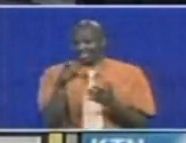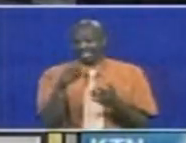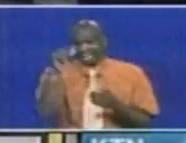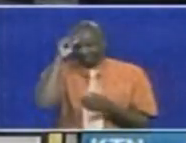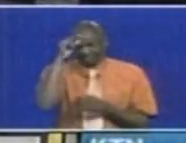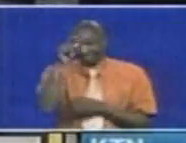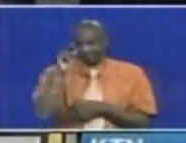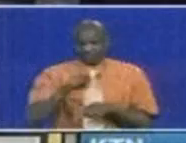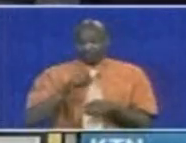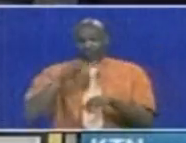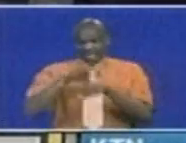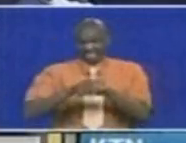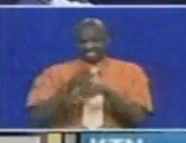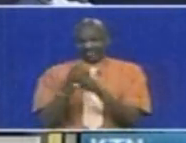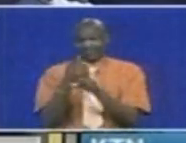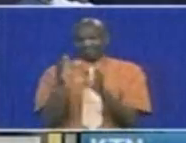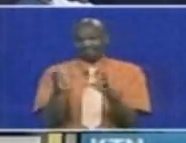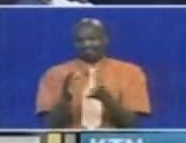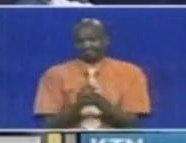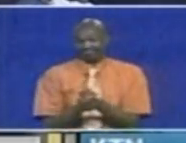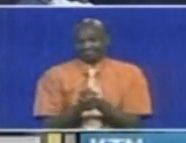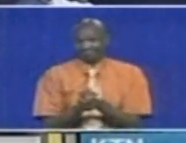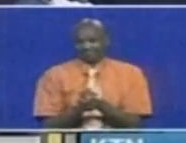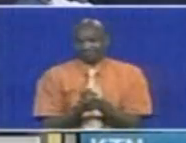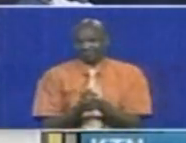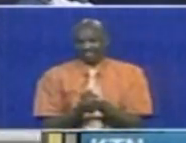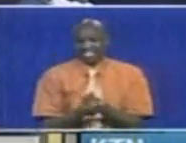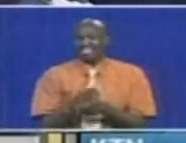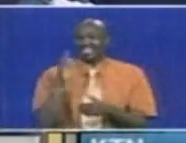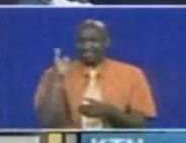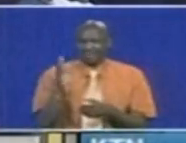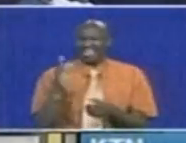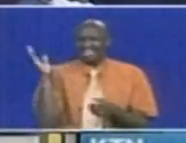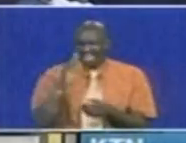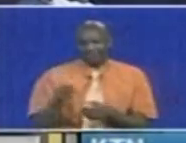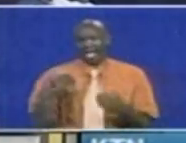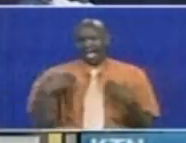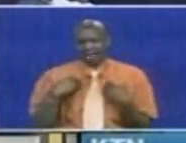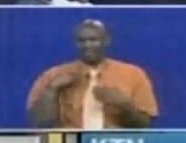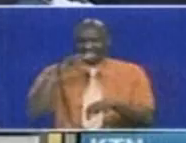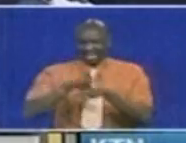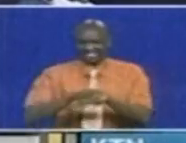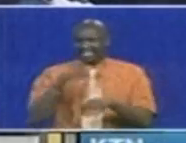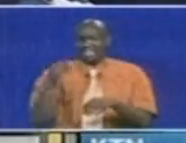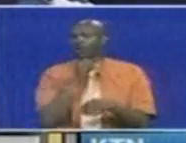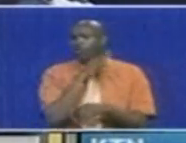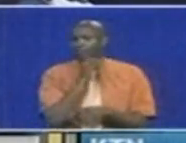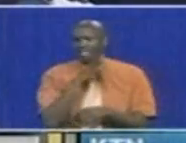some assets bestowed to it. Since 3 years, I never, ever received